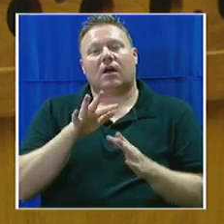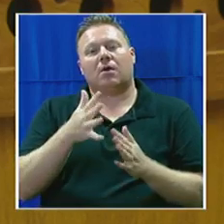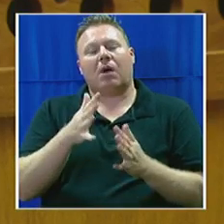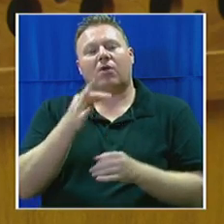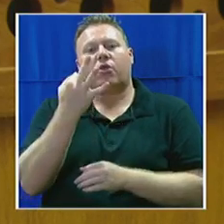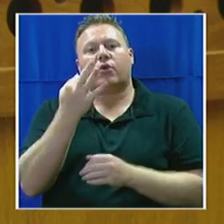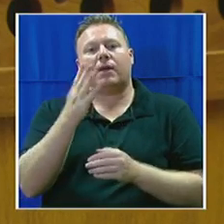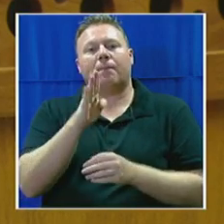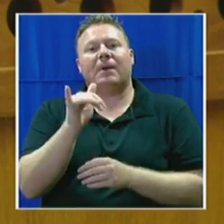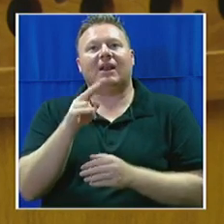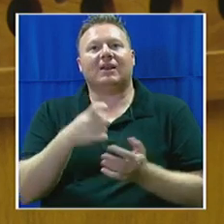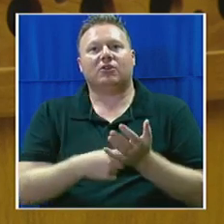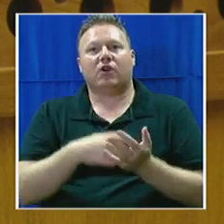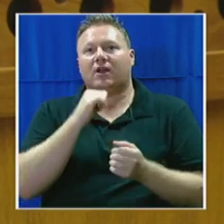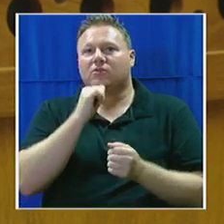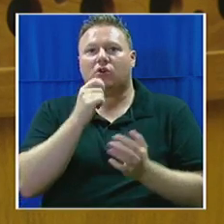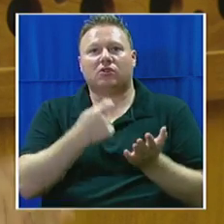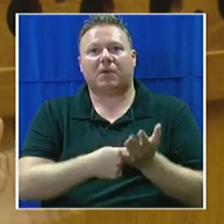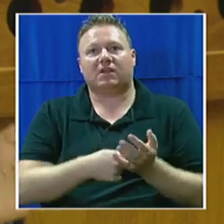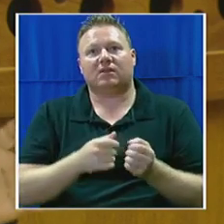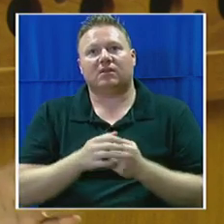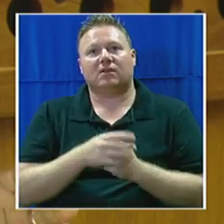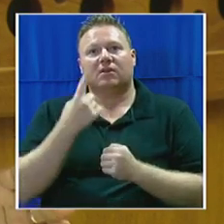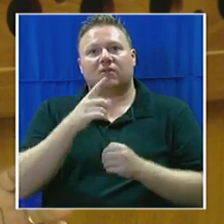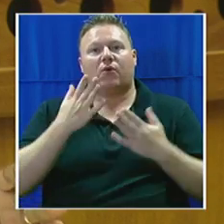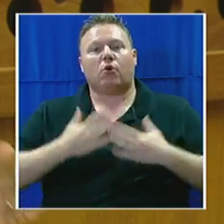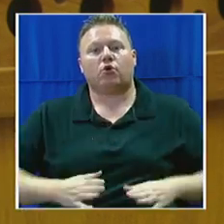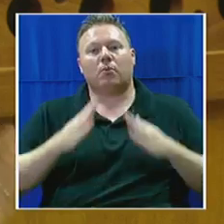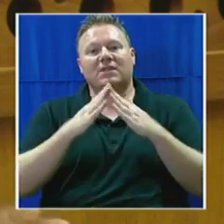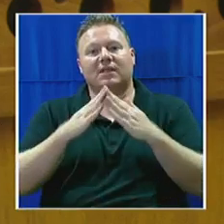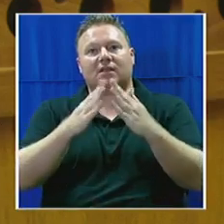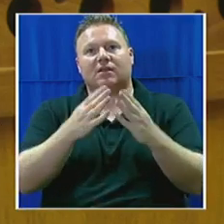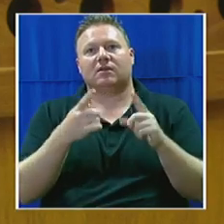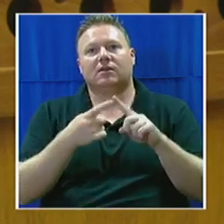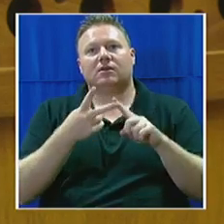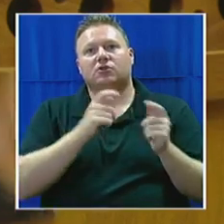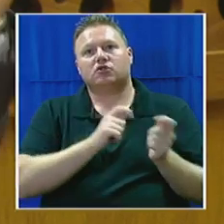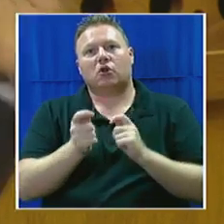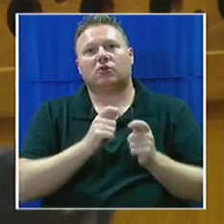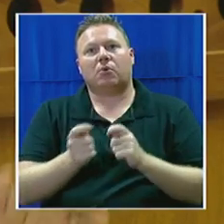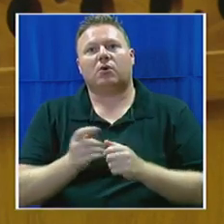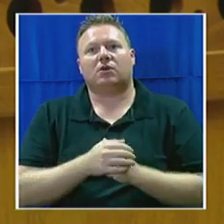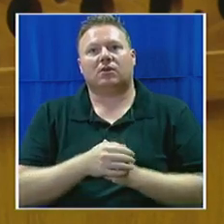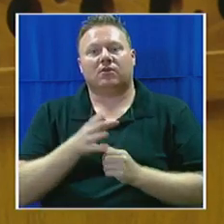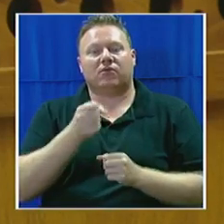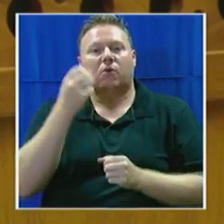rand unspent on human settlements and transport grants from